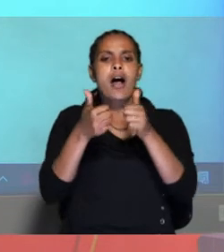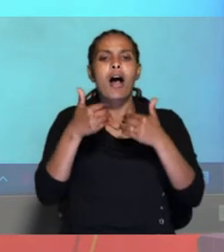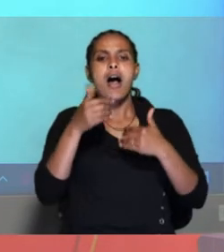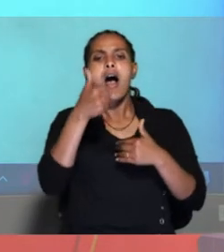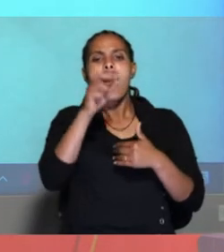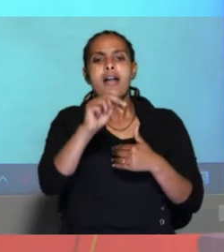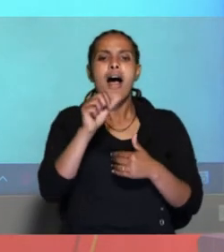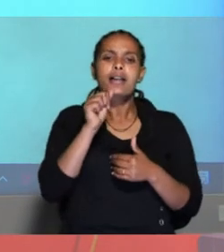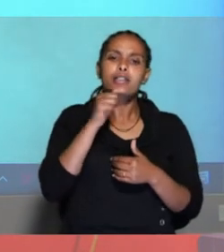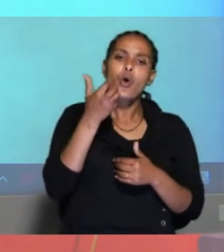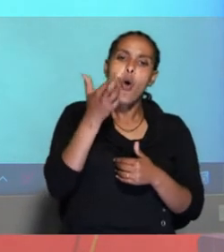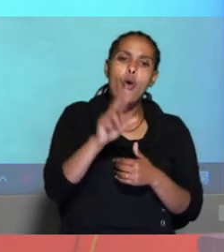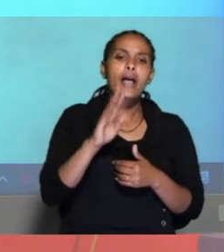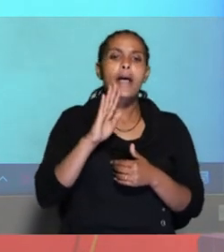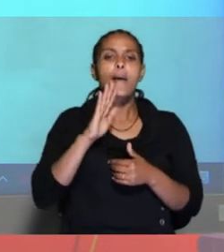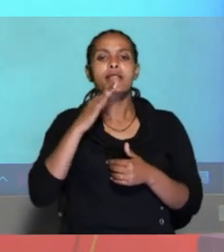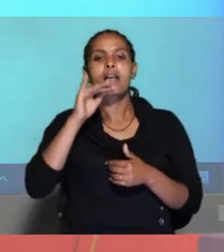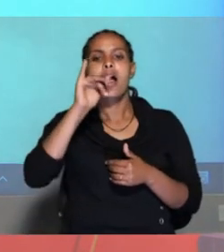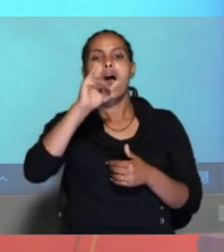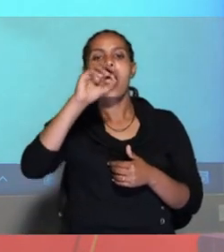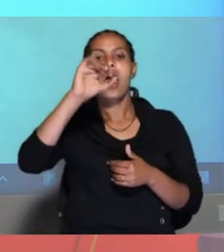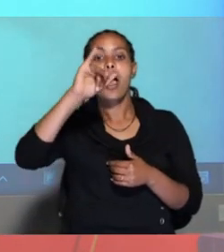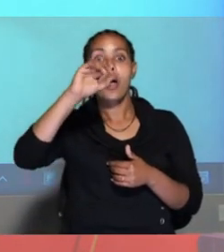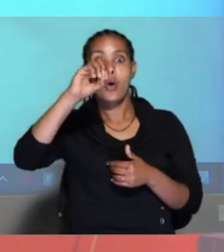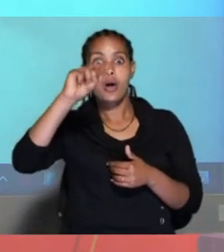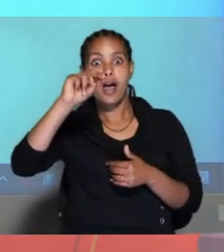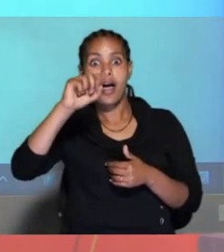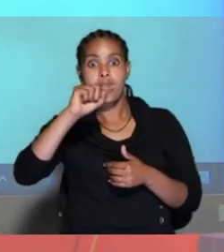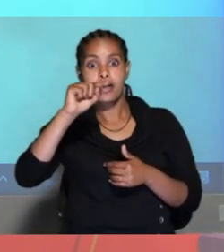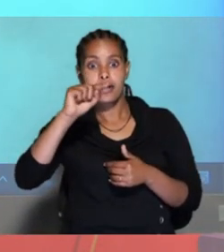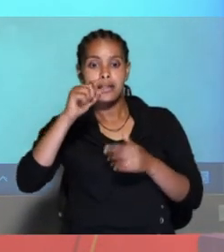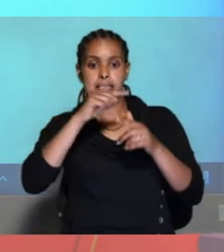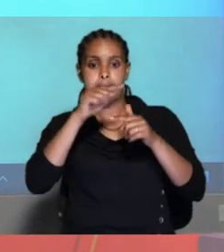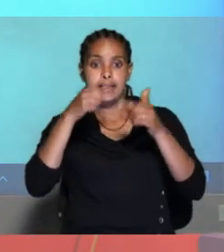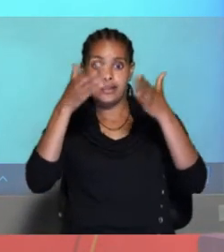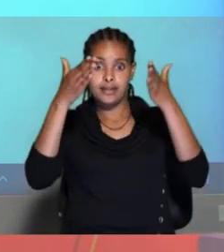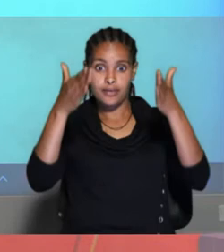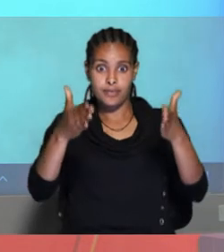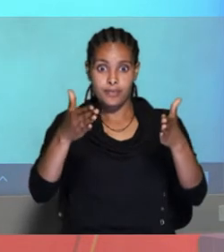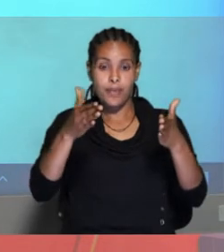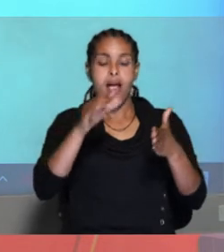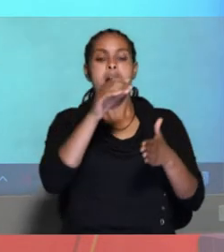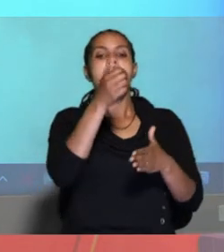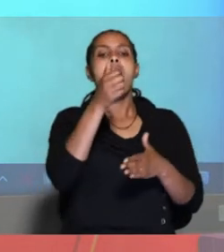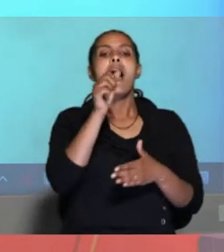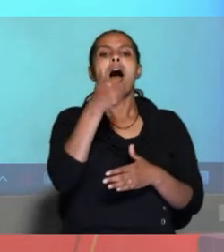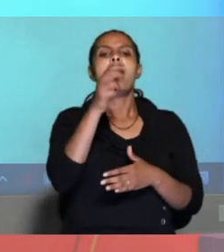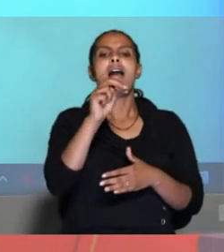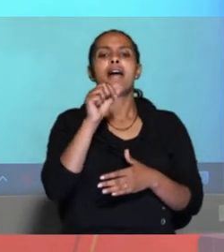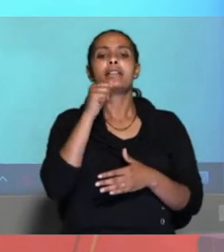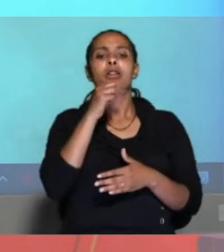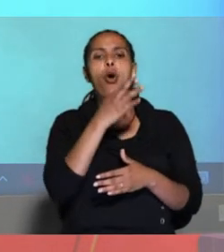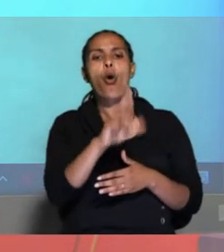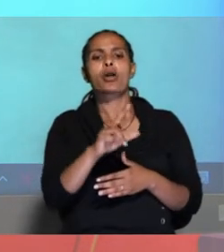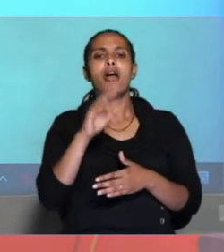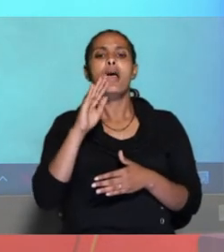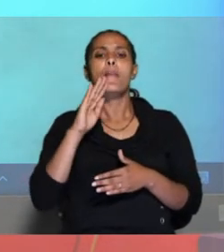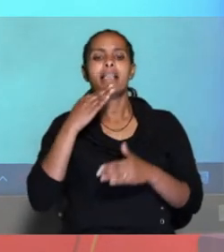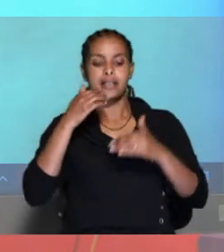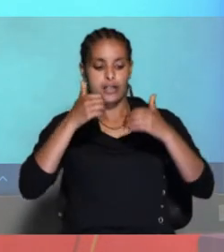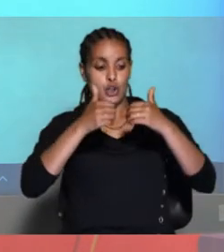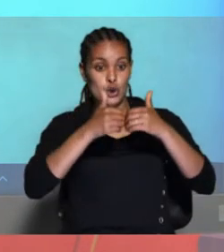acid or a base is ionized. The extent to which an acid or a base is